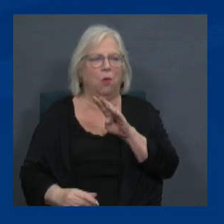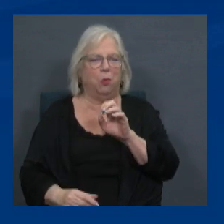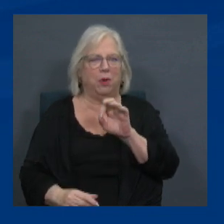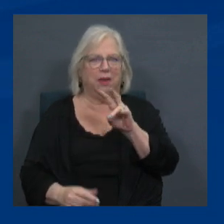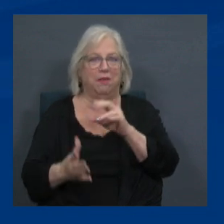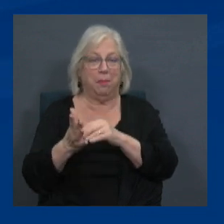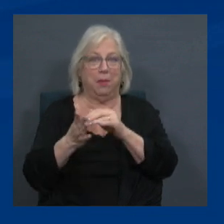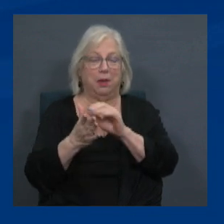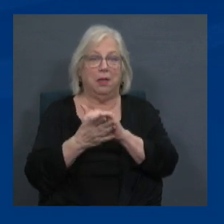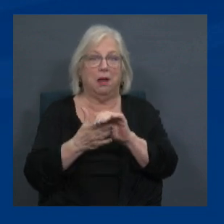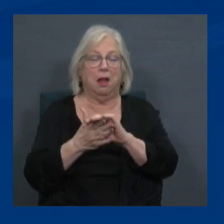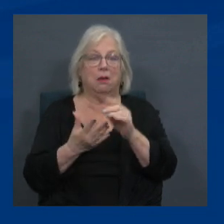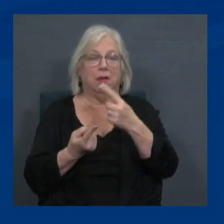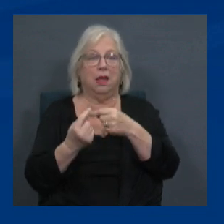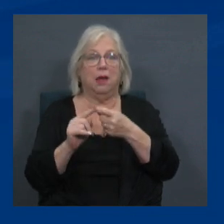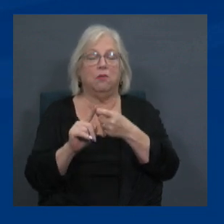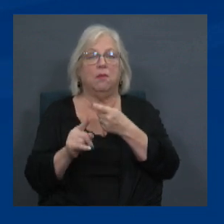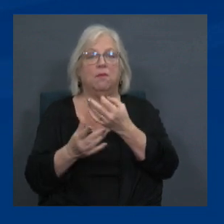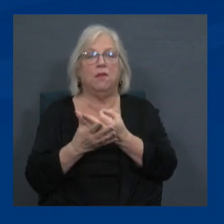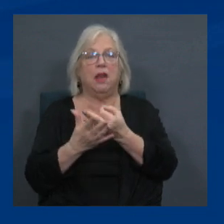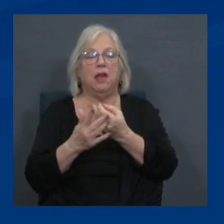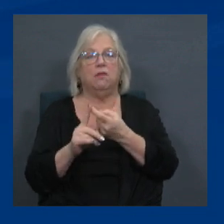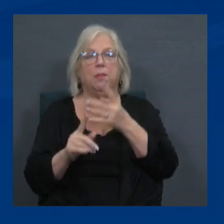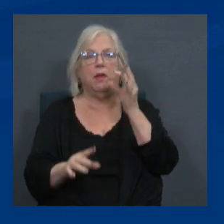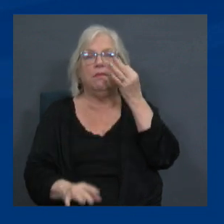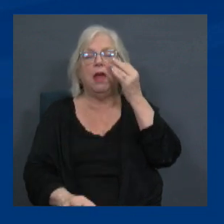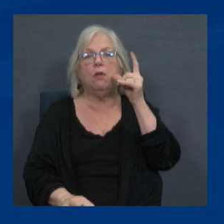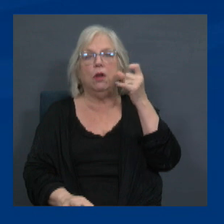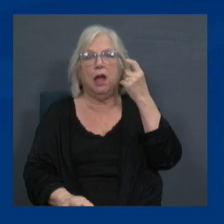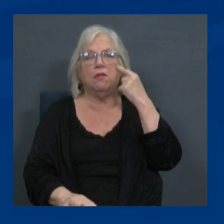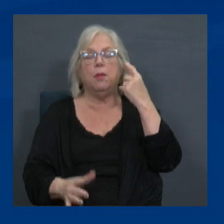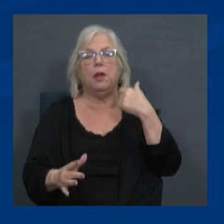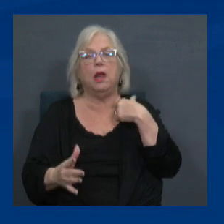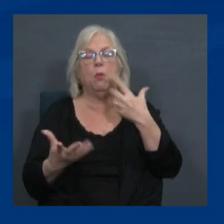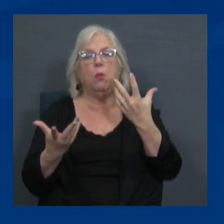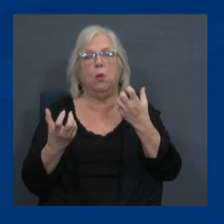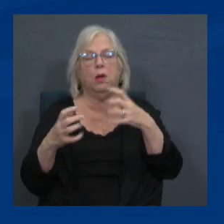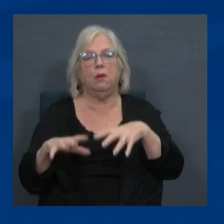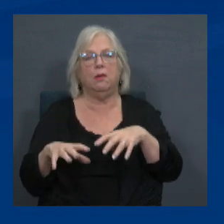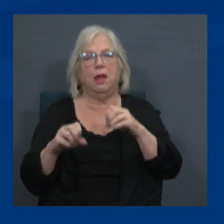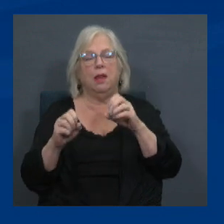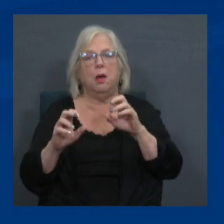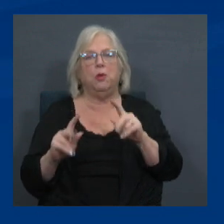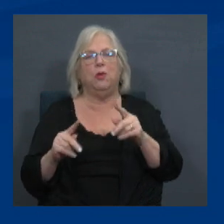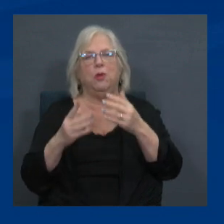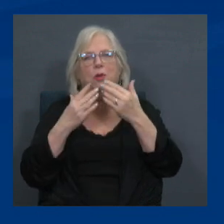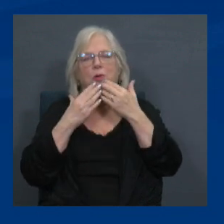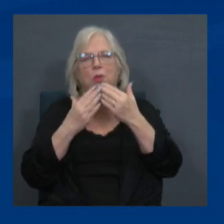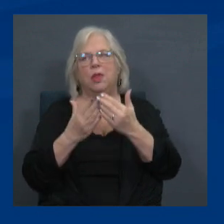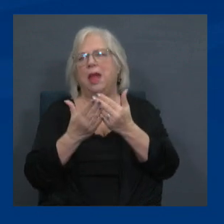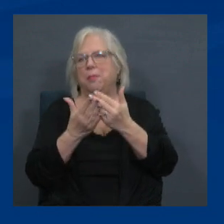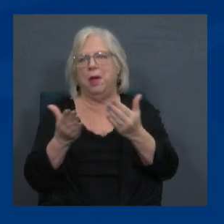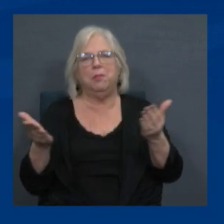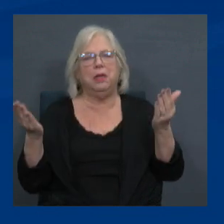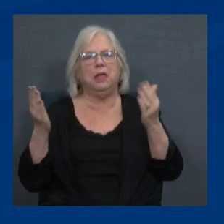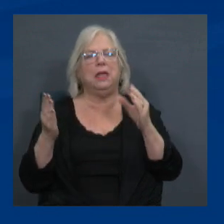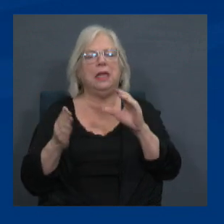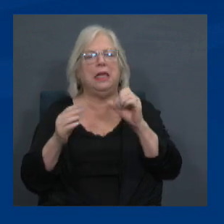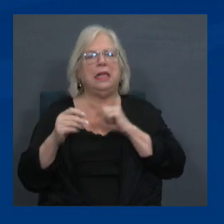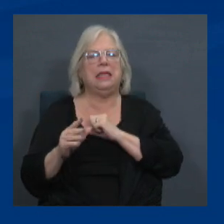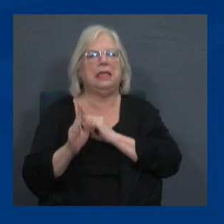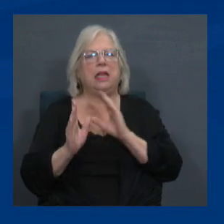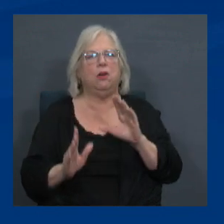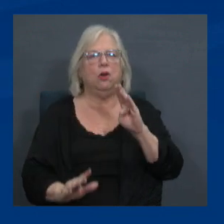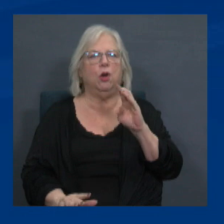came from funding from the federal government, and I want to take this opportunity to thank publicly Senator Bozeman, who